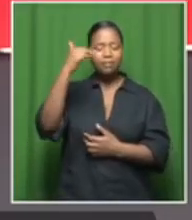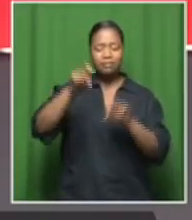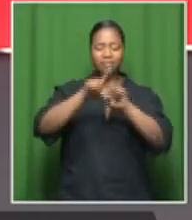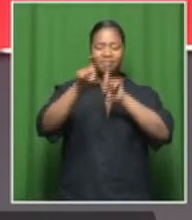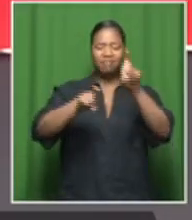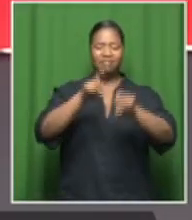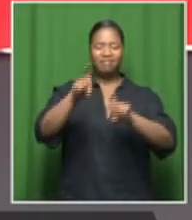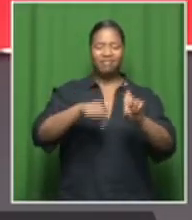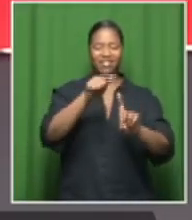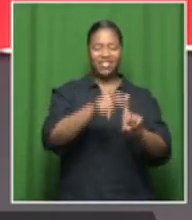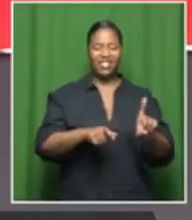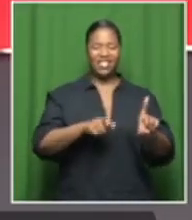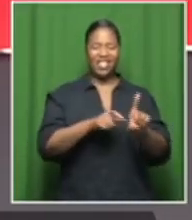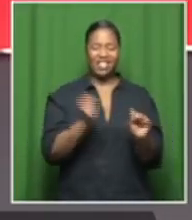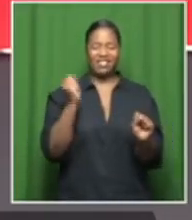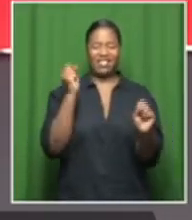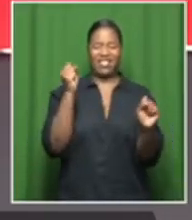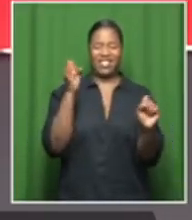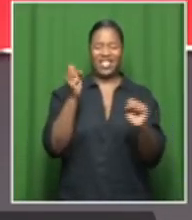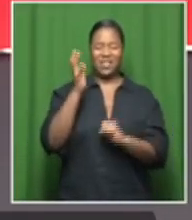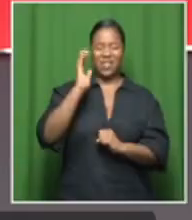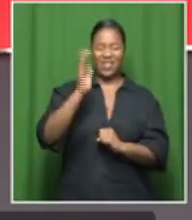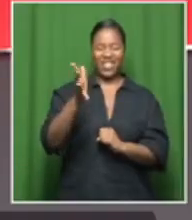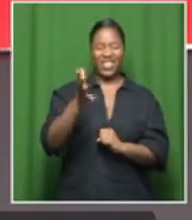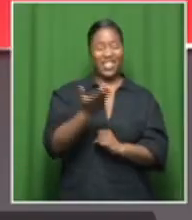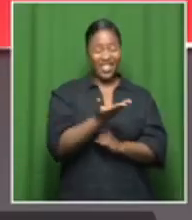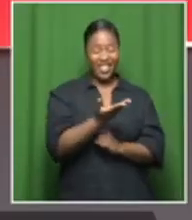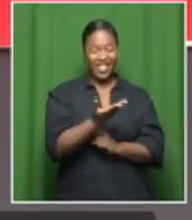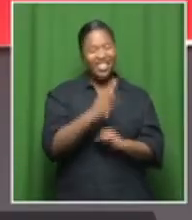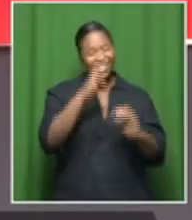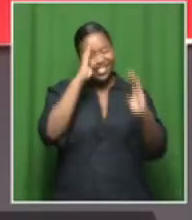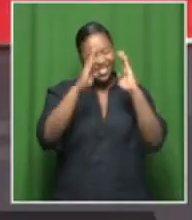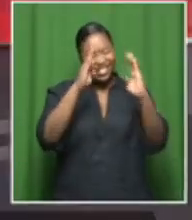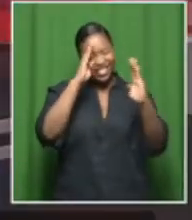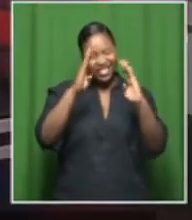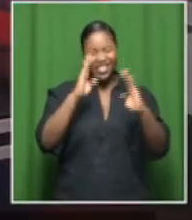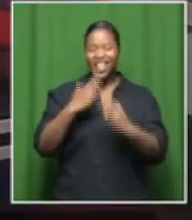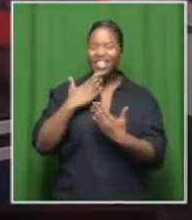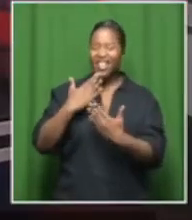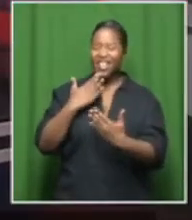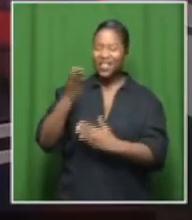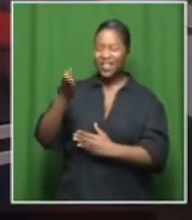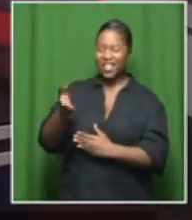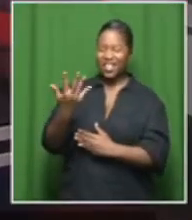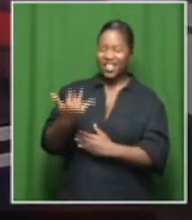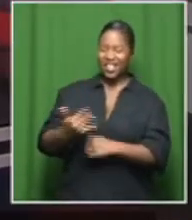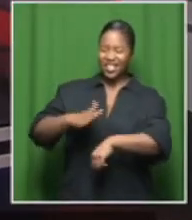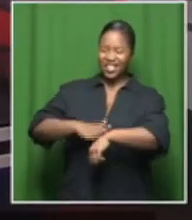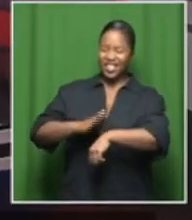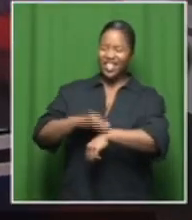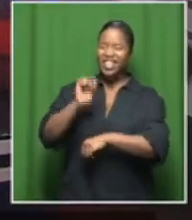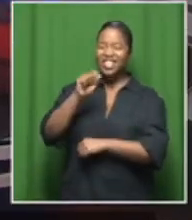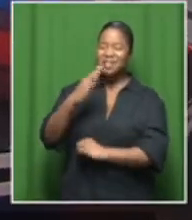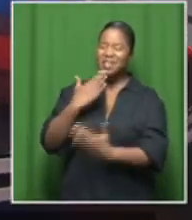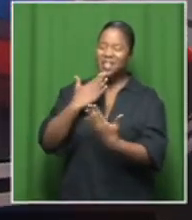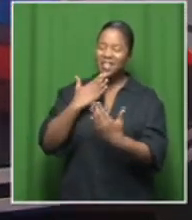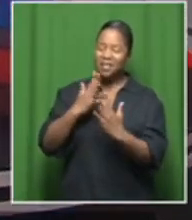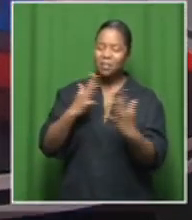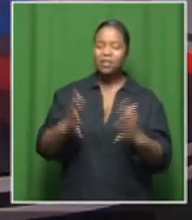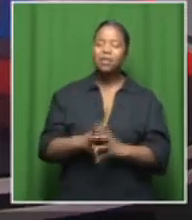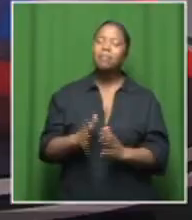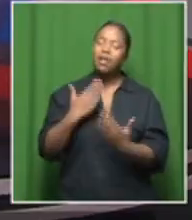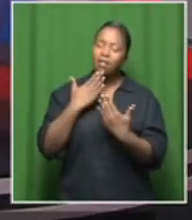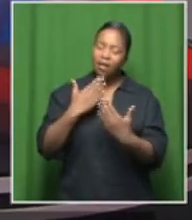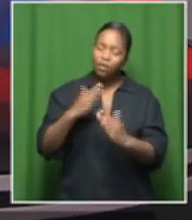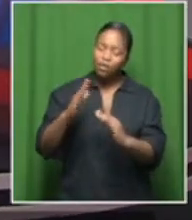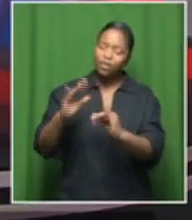afternoon. Ndlovu joins us in studio. In fact, a very good afternoon. Thank you for joining us at this hour on the SABC. Thanks, Lizelle, for the invitation.